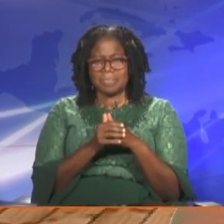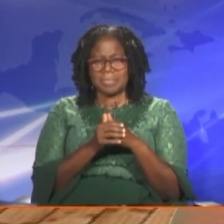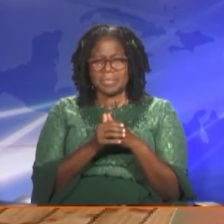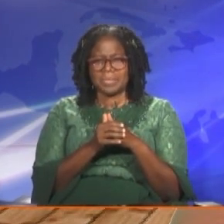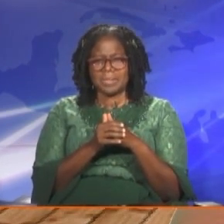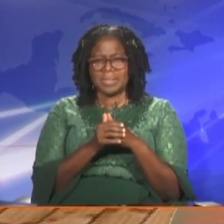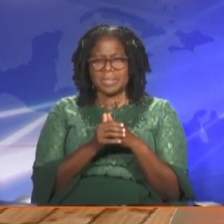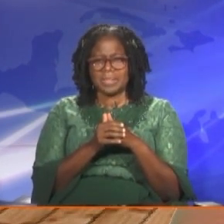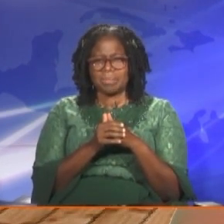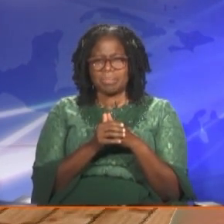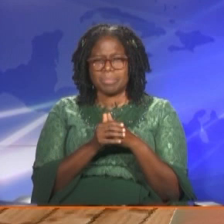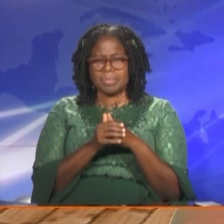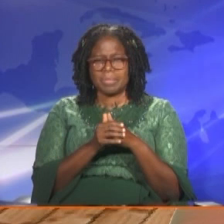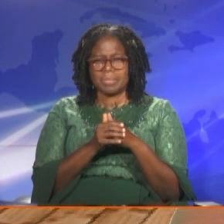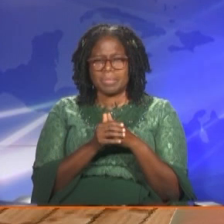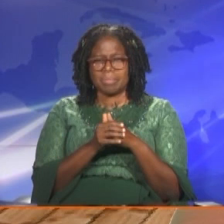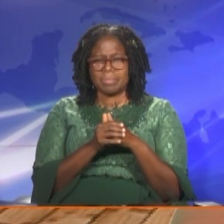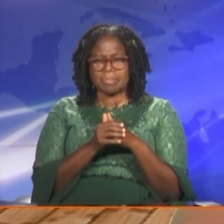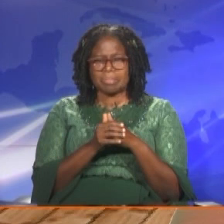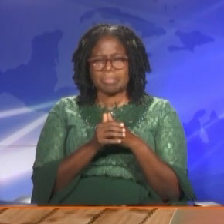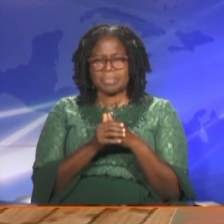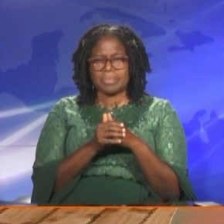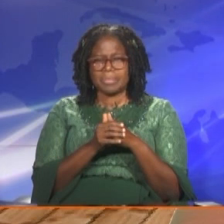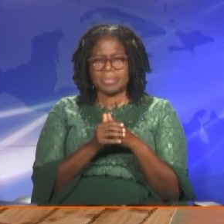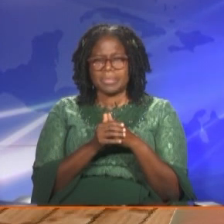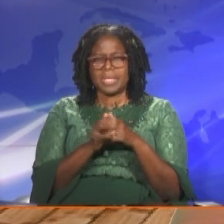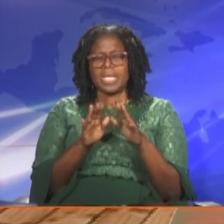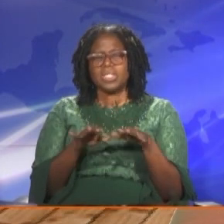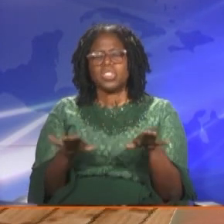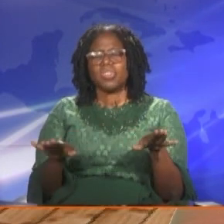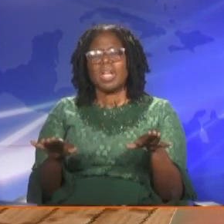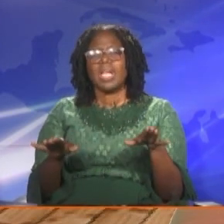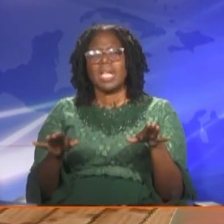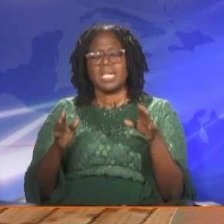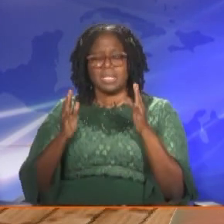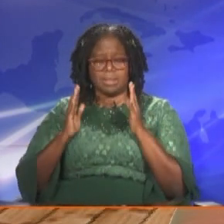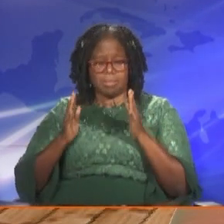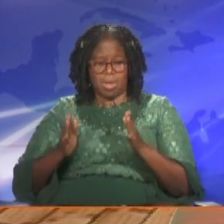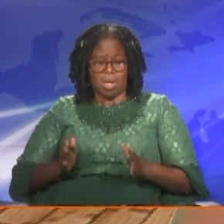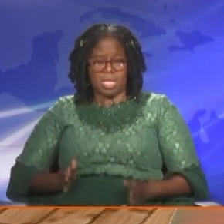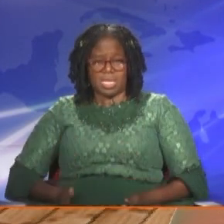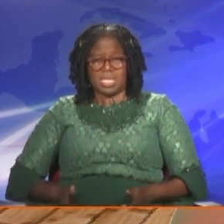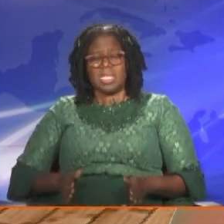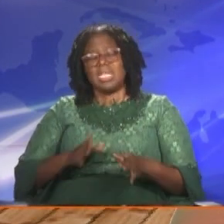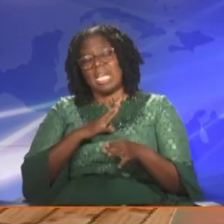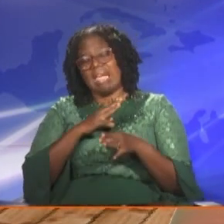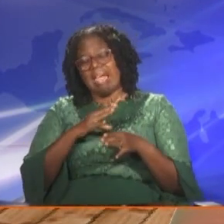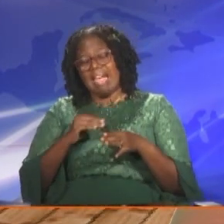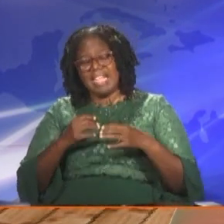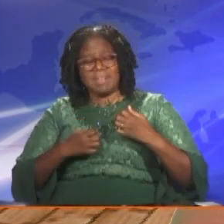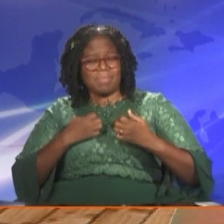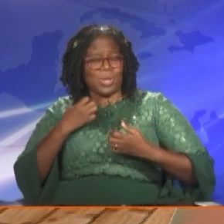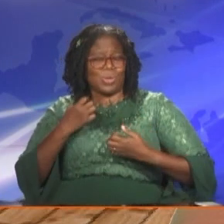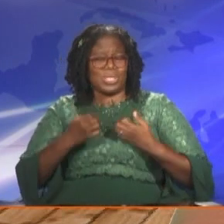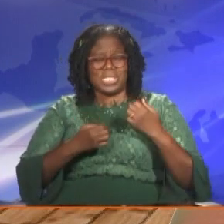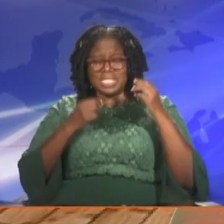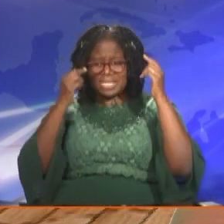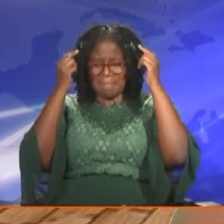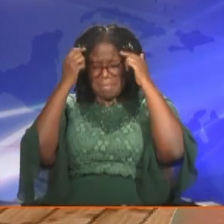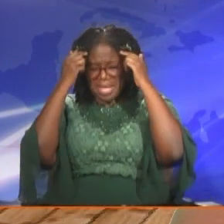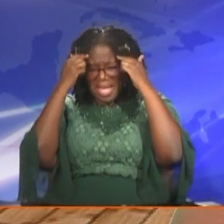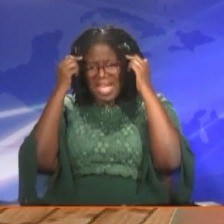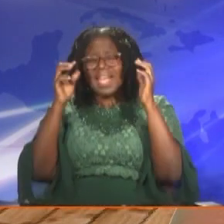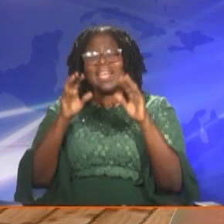various ways, particularly physical development, emotional, cognitive. And when these